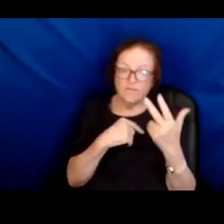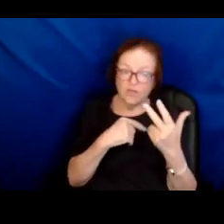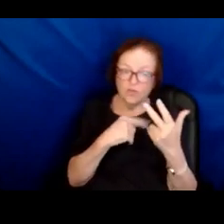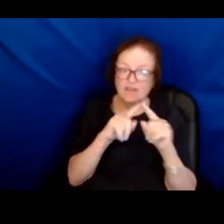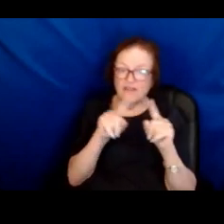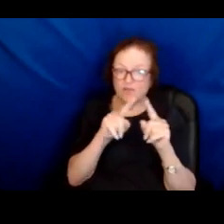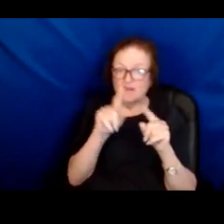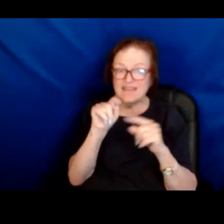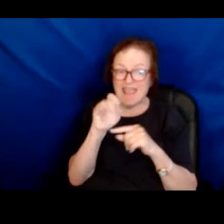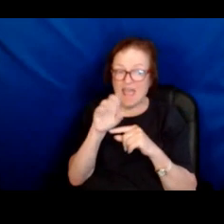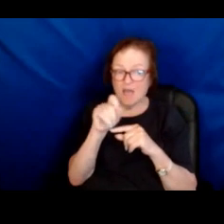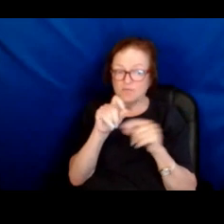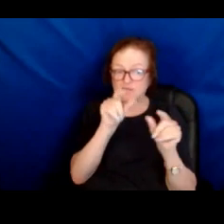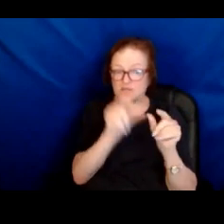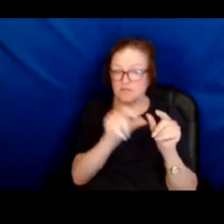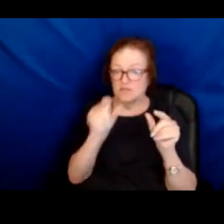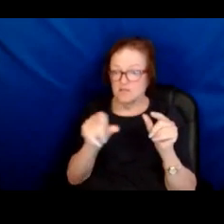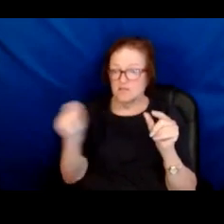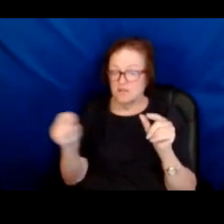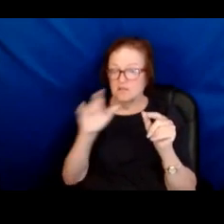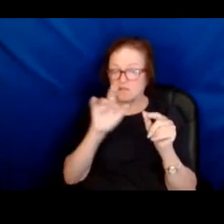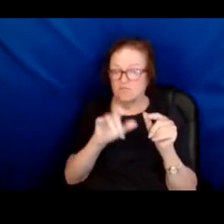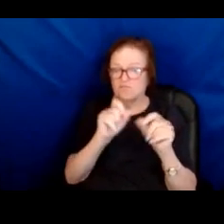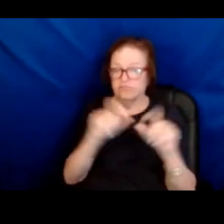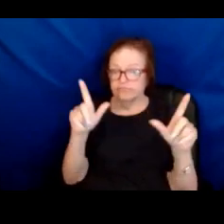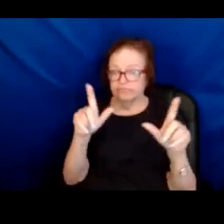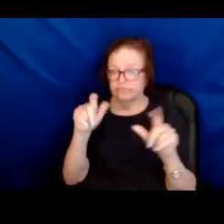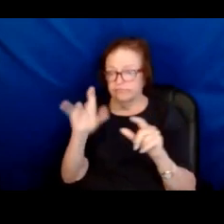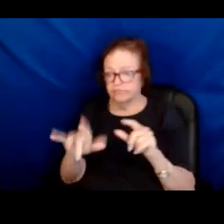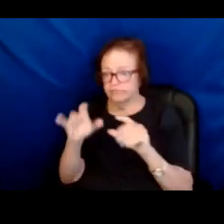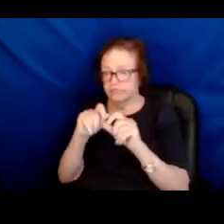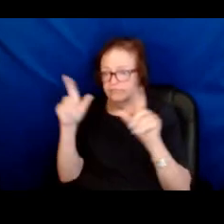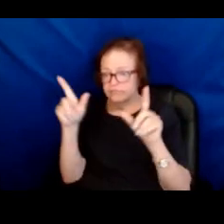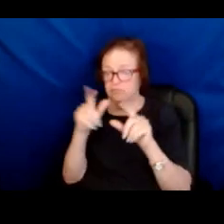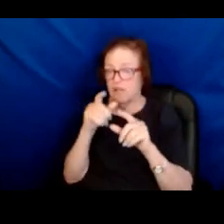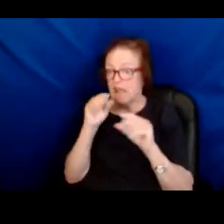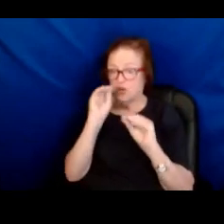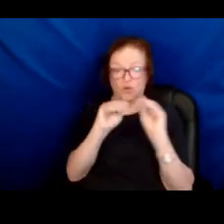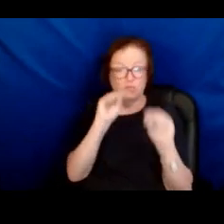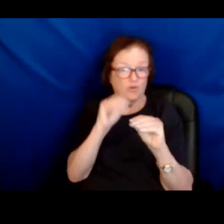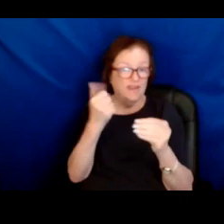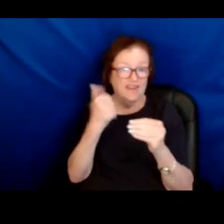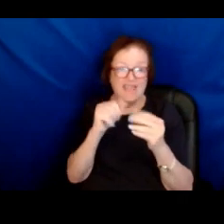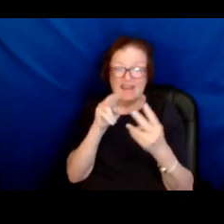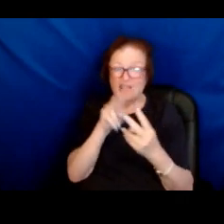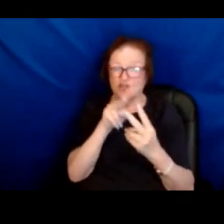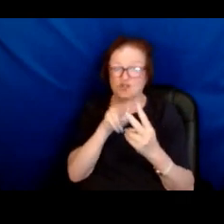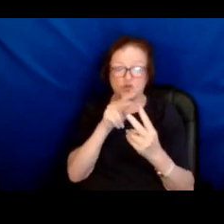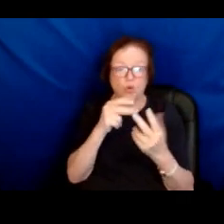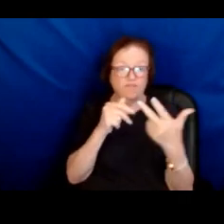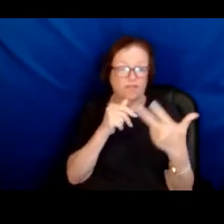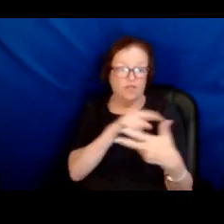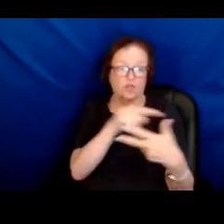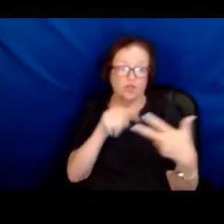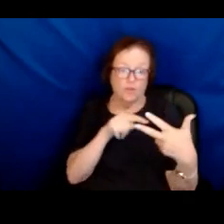tabs. And what you do with this model is you can plug in any two of the three parameters that we really